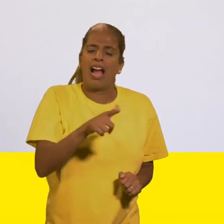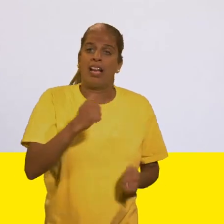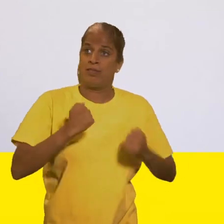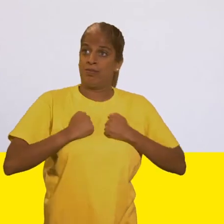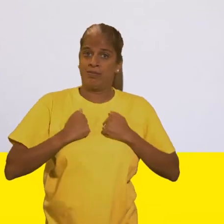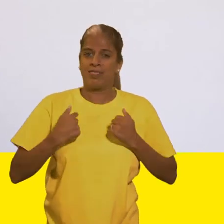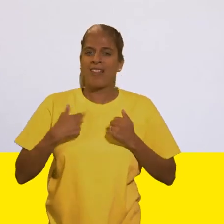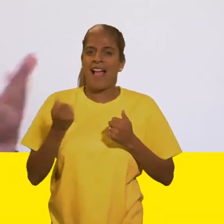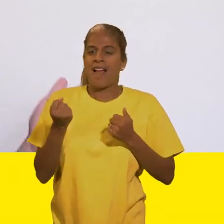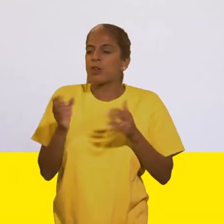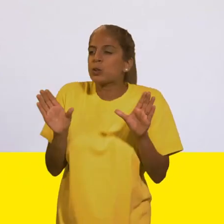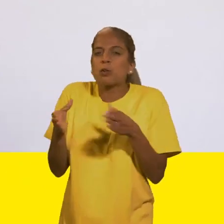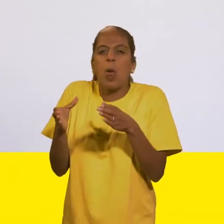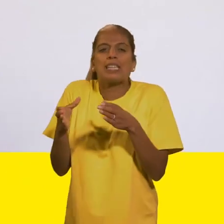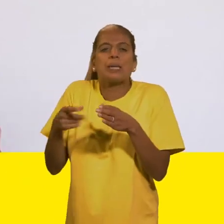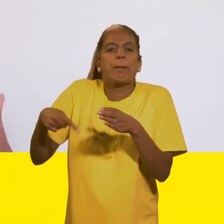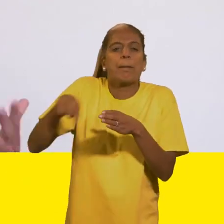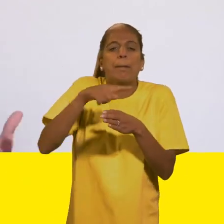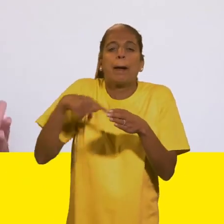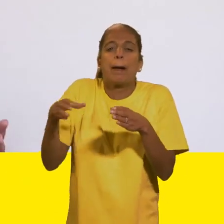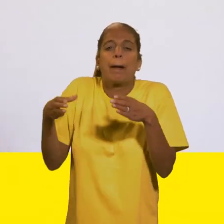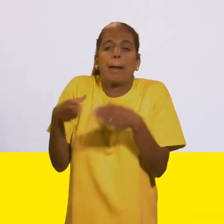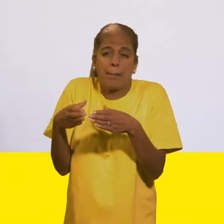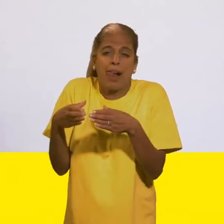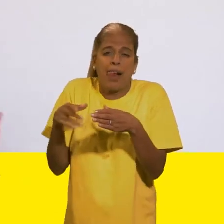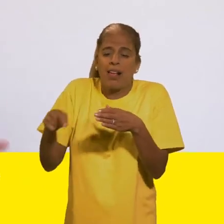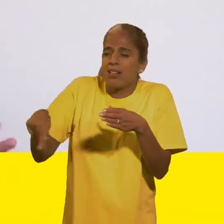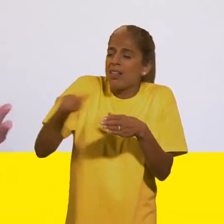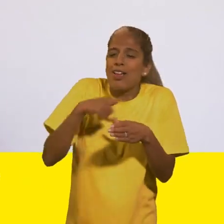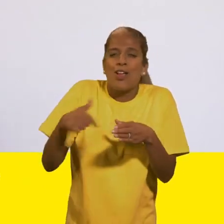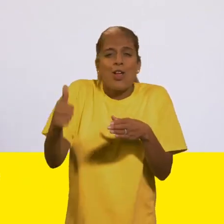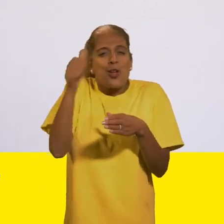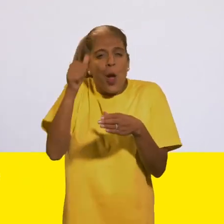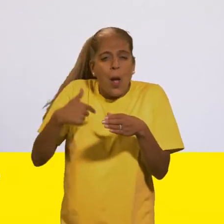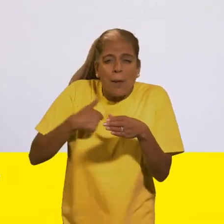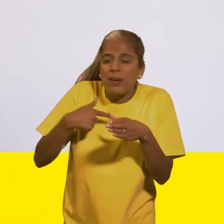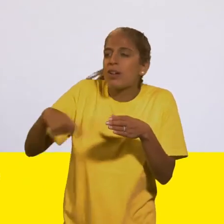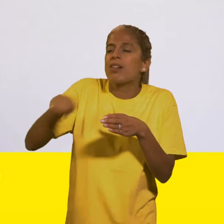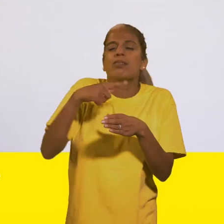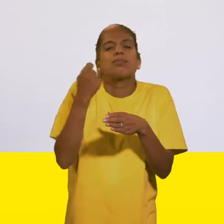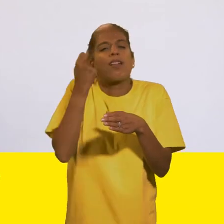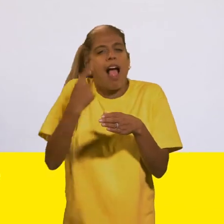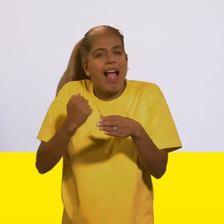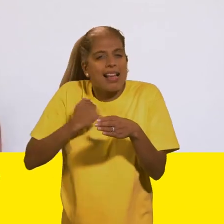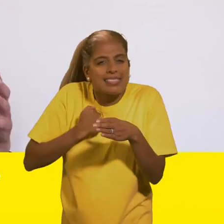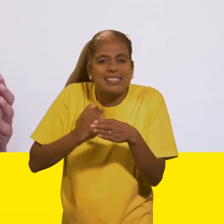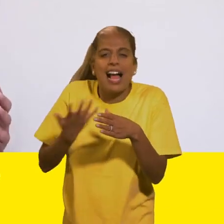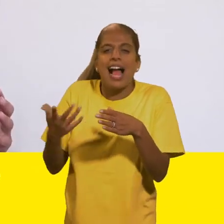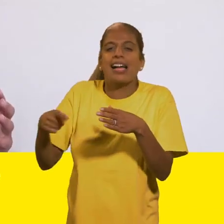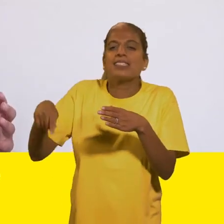my situation, I'm working with a large team, quite a small team of people in this case, actually,